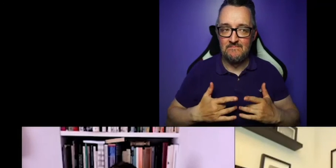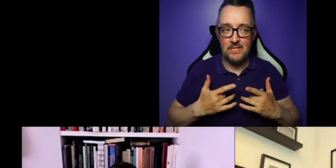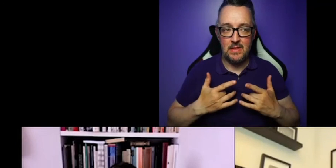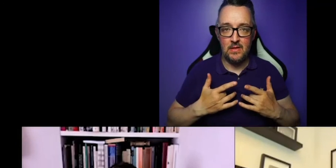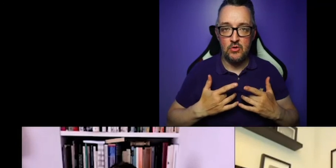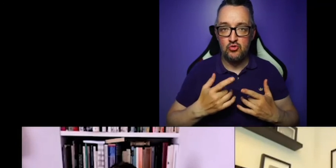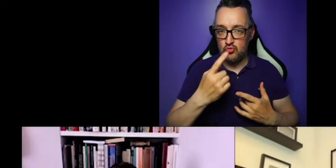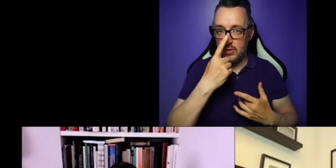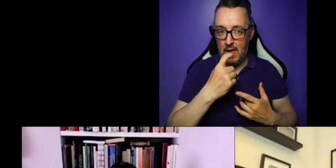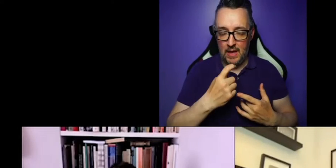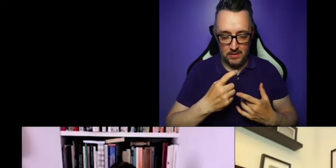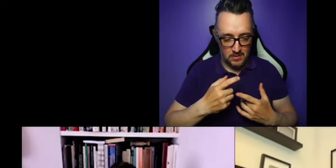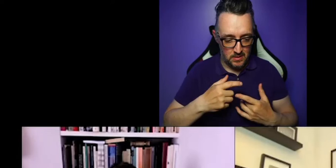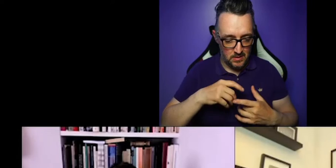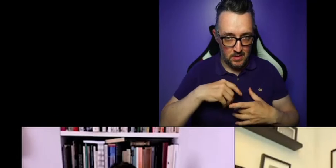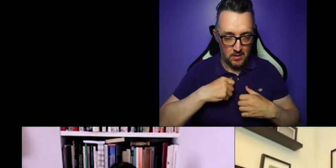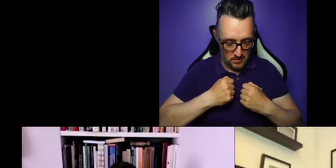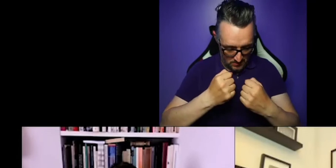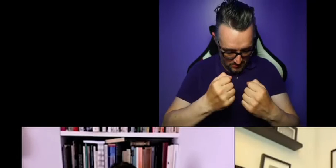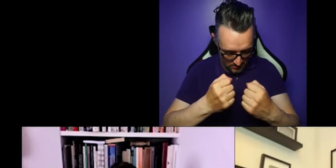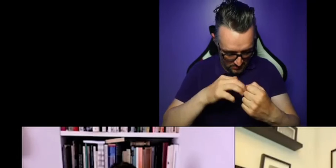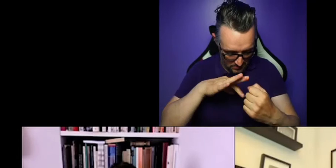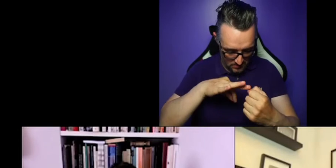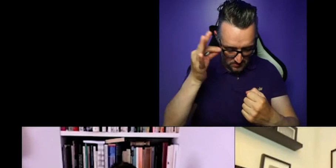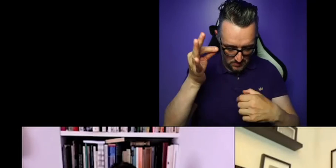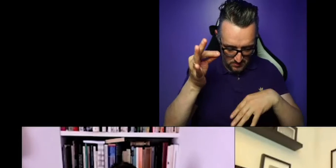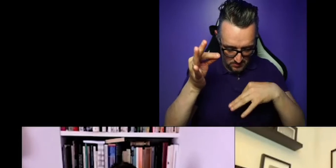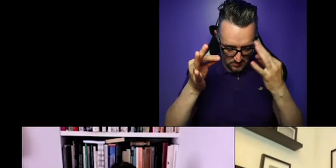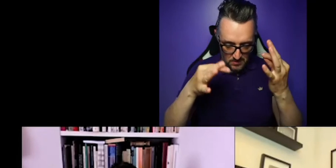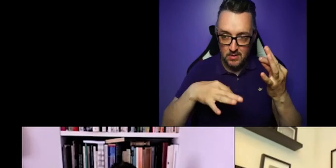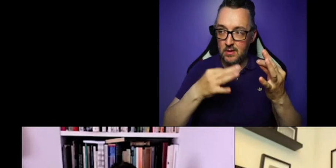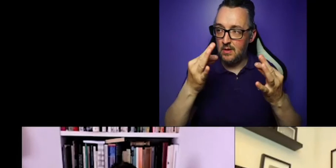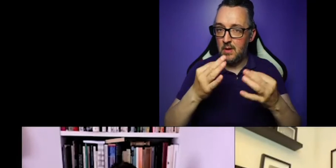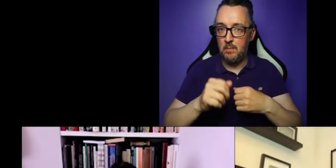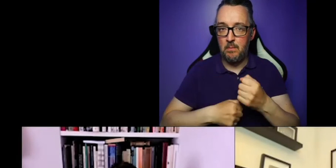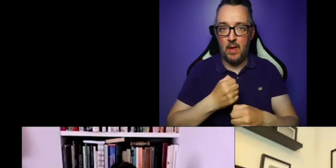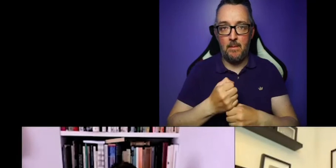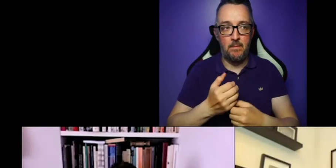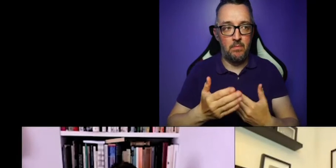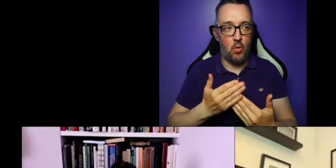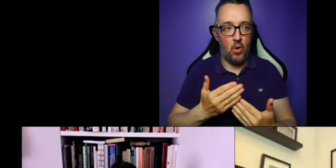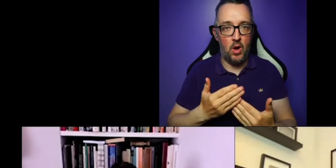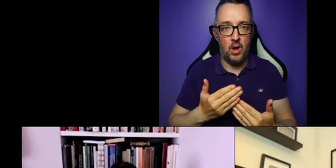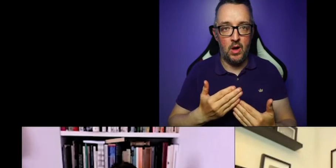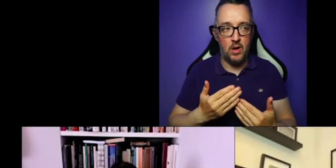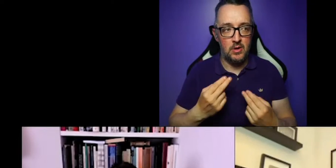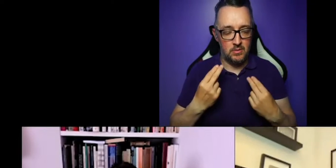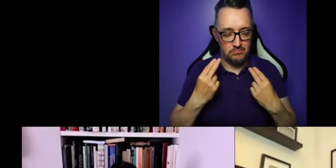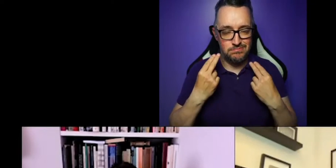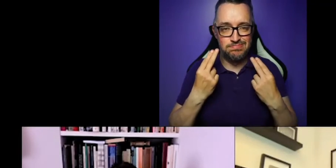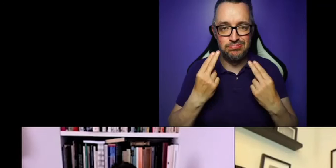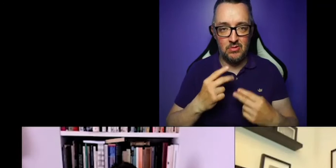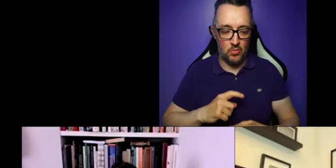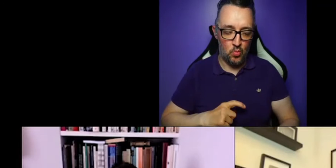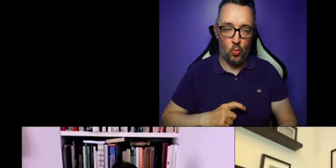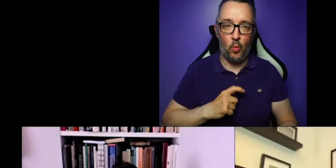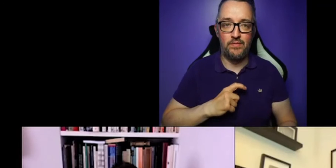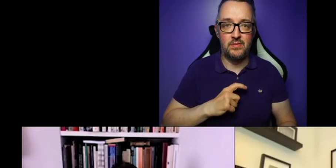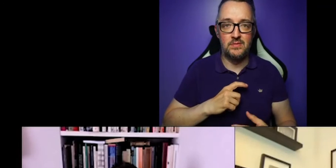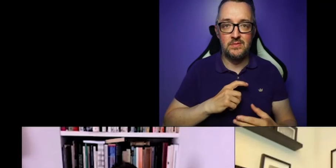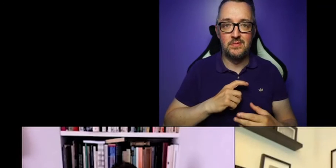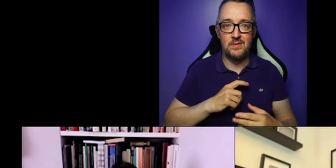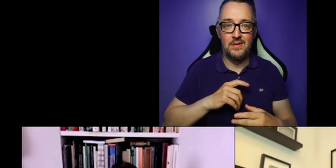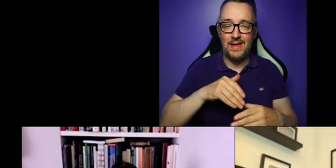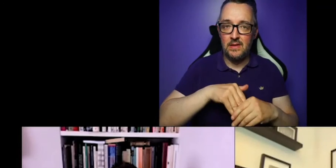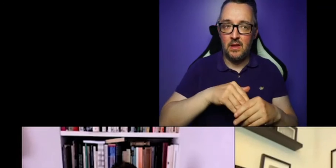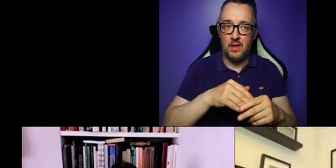you can discover things which enable you to be bolder and more authentically yourself in with other people and in